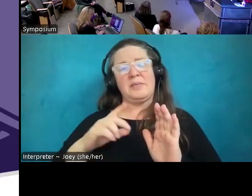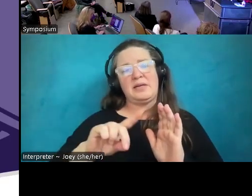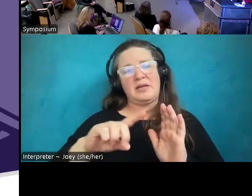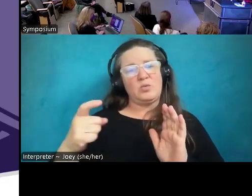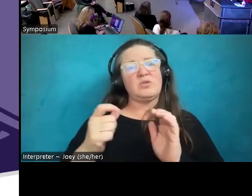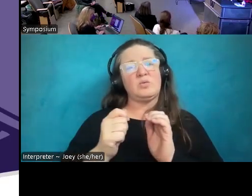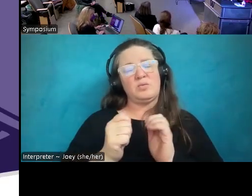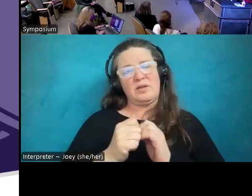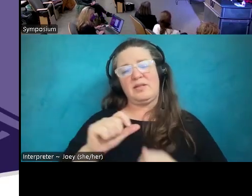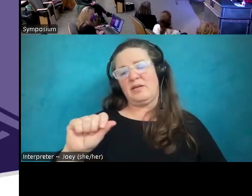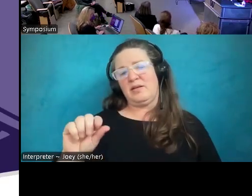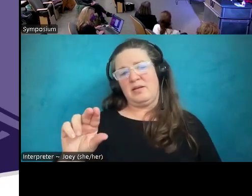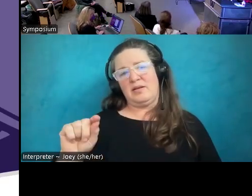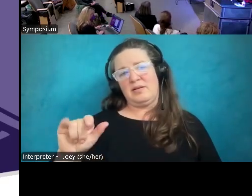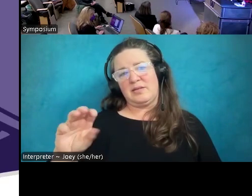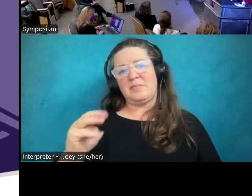ADHD.